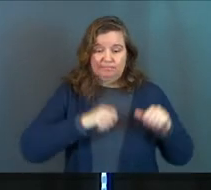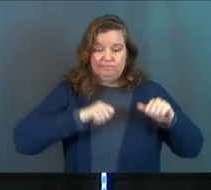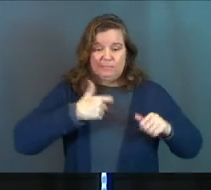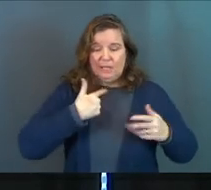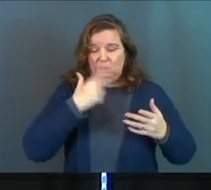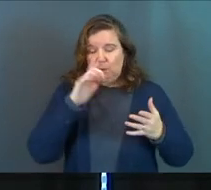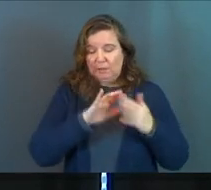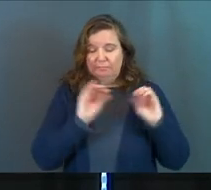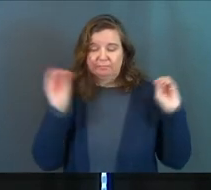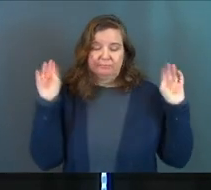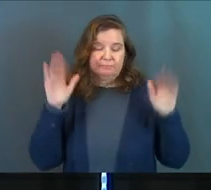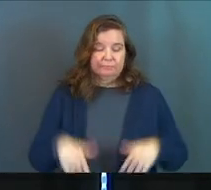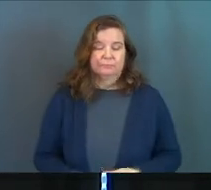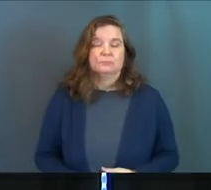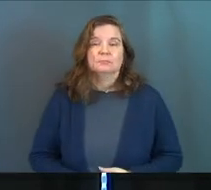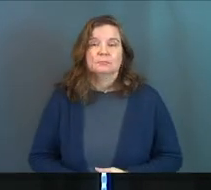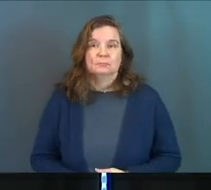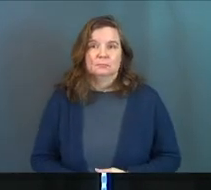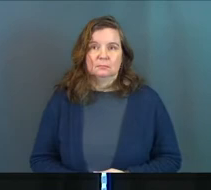don't believe anything.